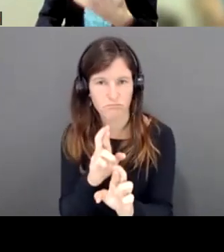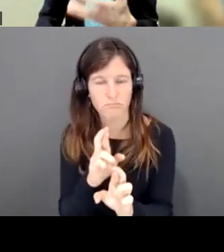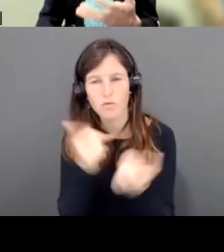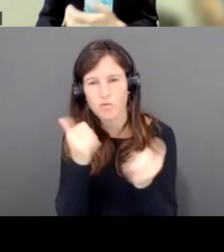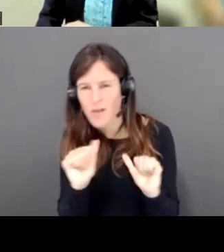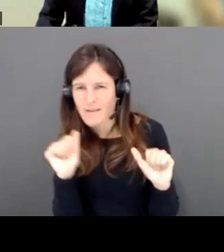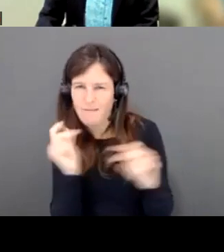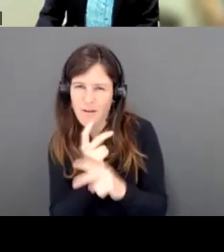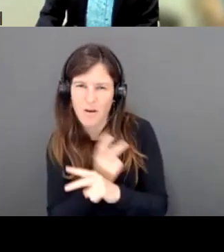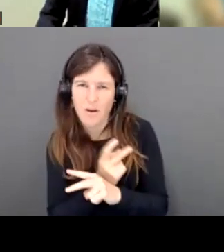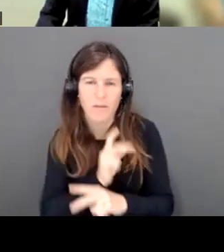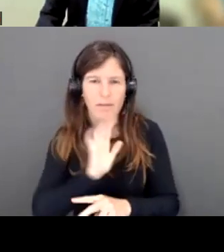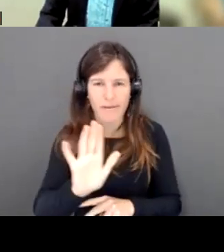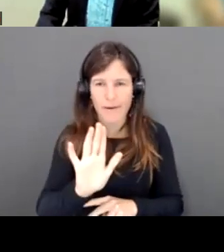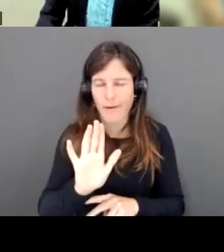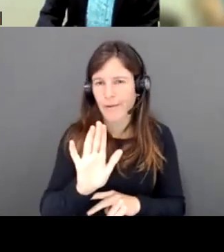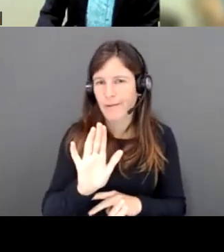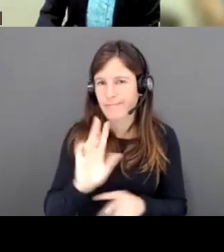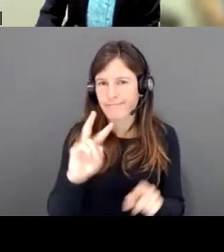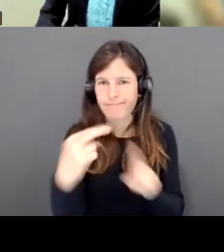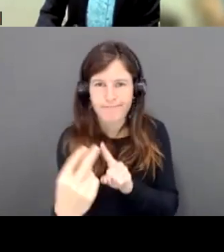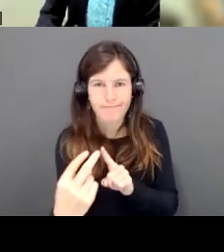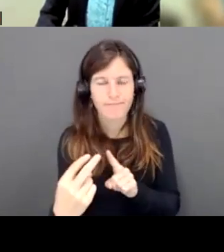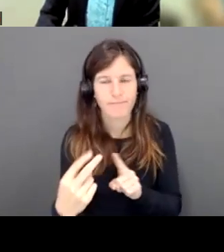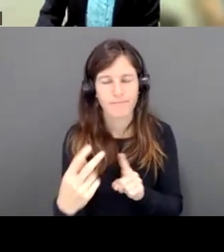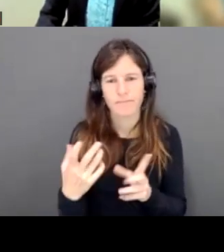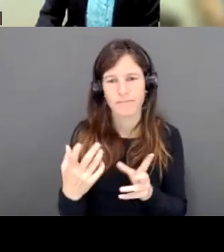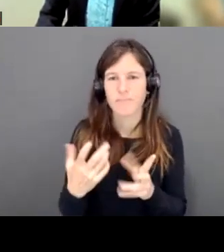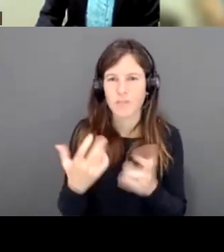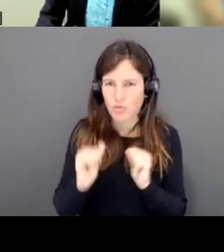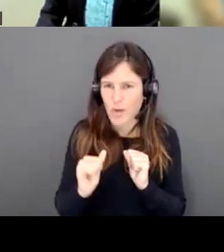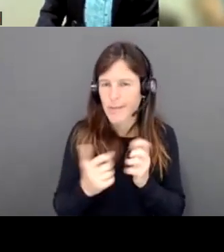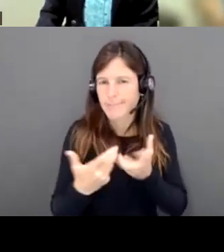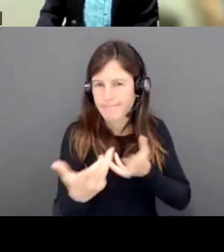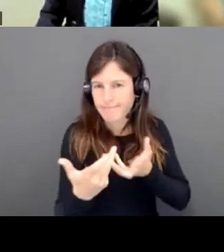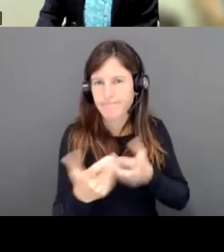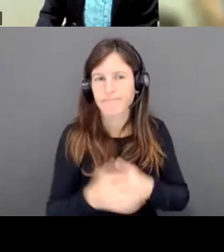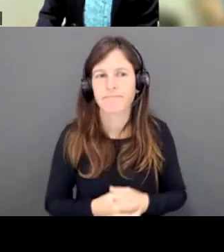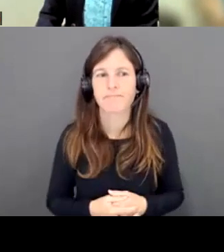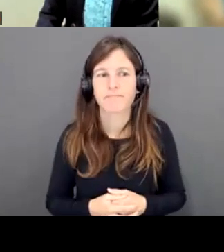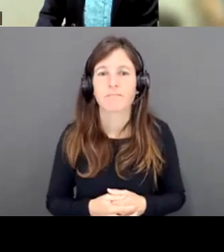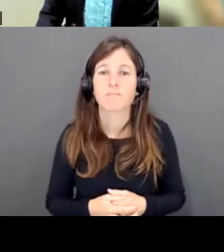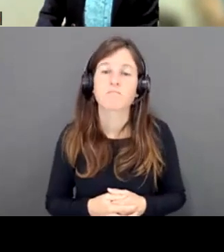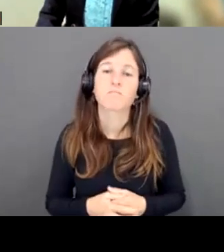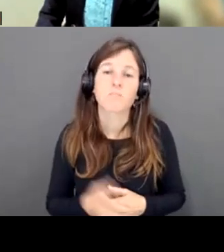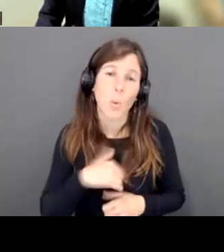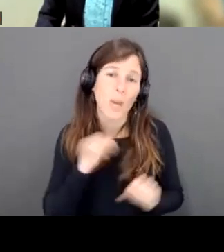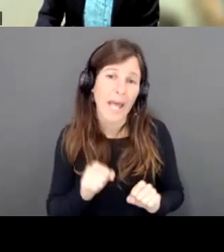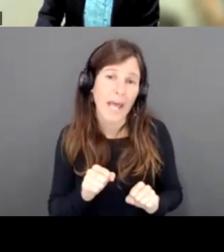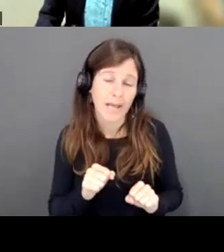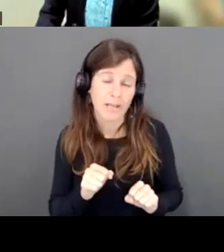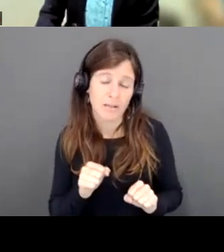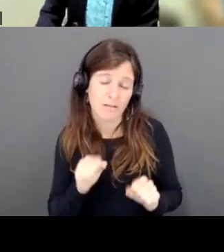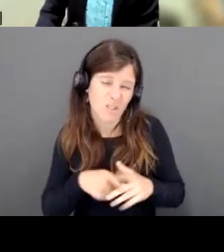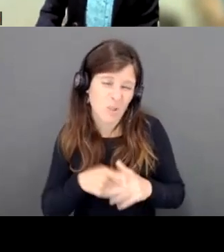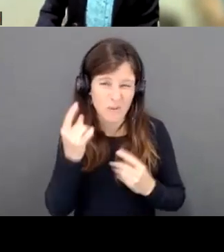why, and how we can work through this. At this point, we may also be considering, is this an ethical dilemma, right? It's not always